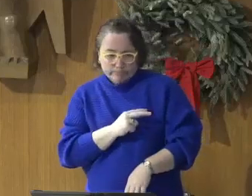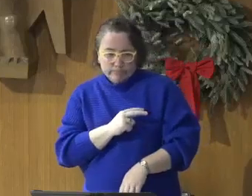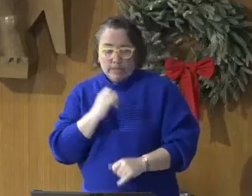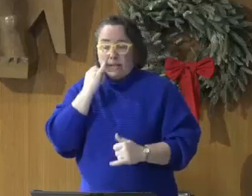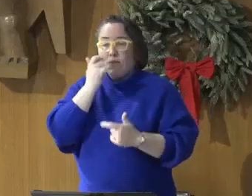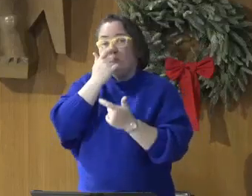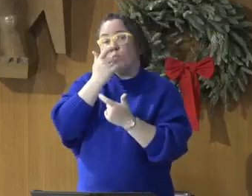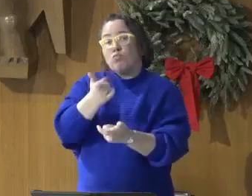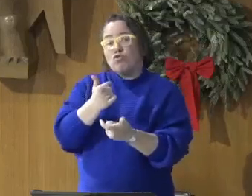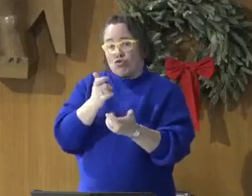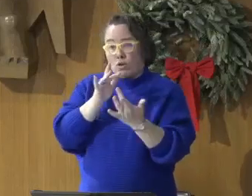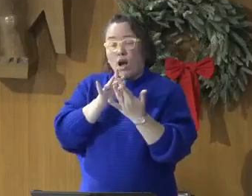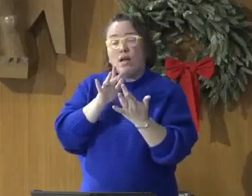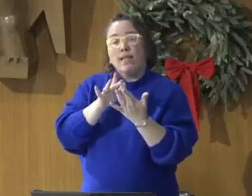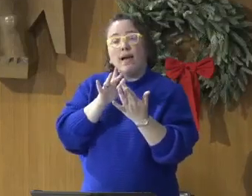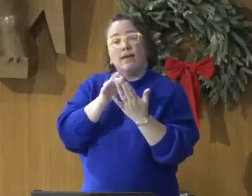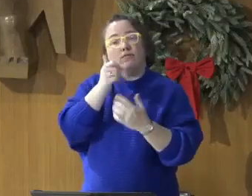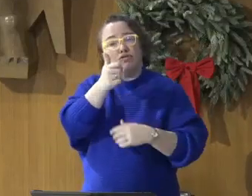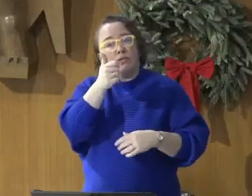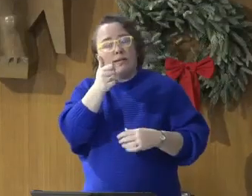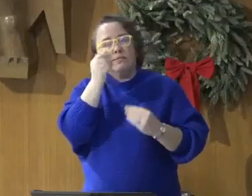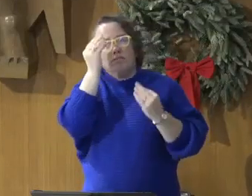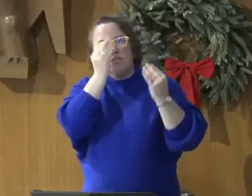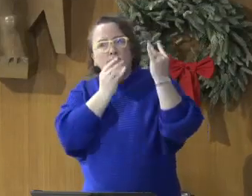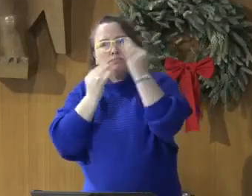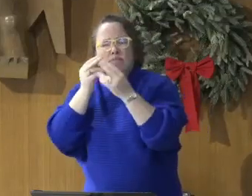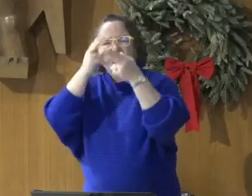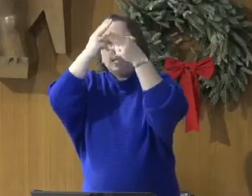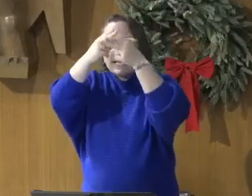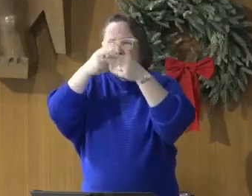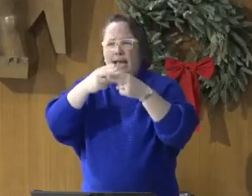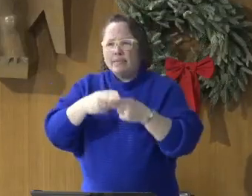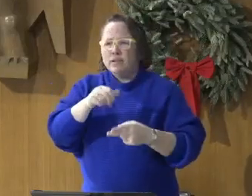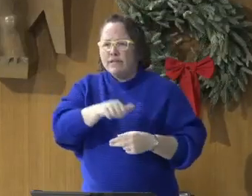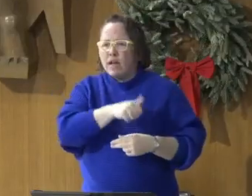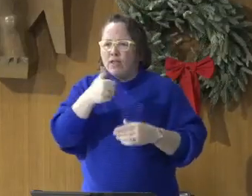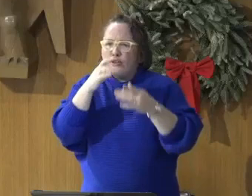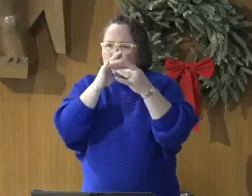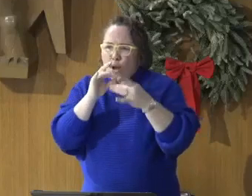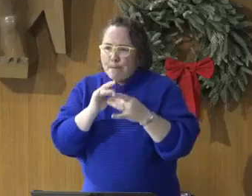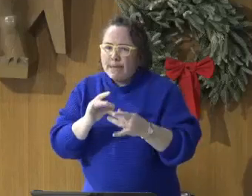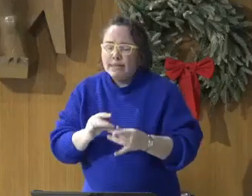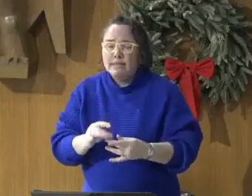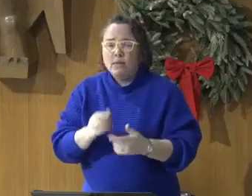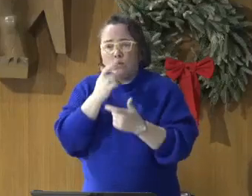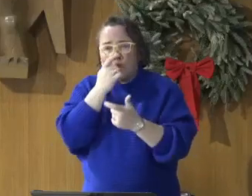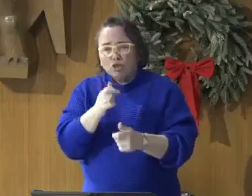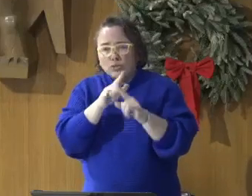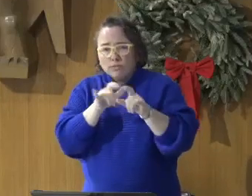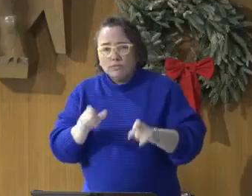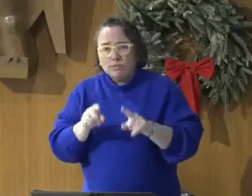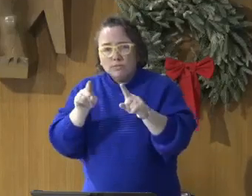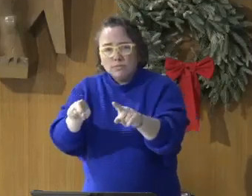you're watching online by yourself, to see the names of others who have commented and who are watching with you.